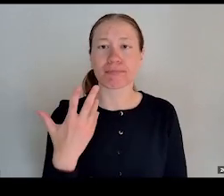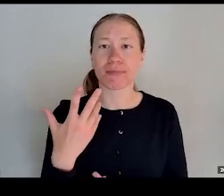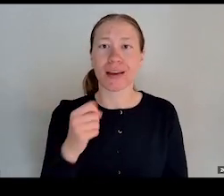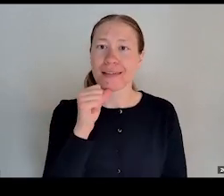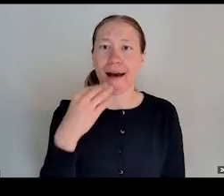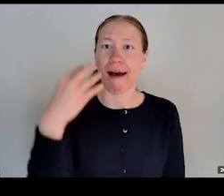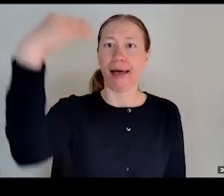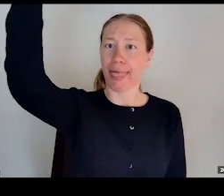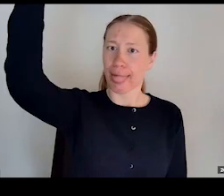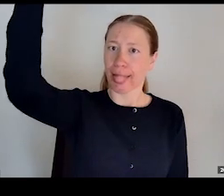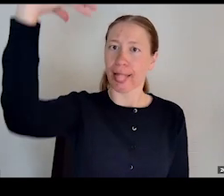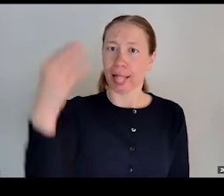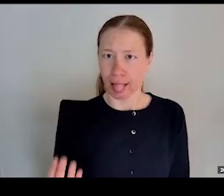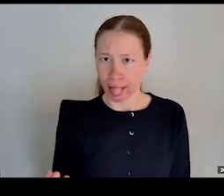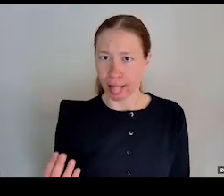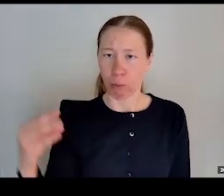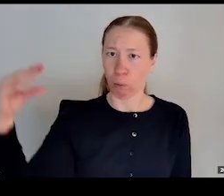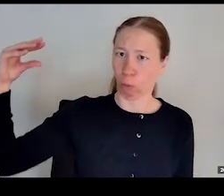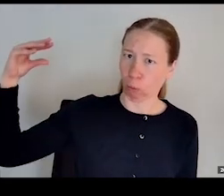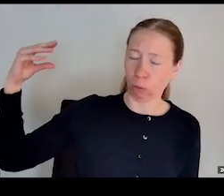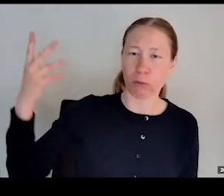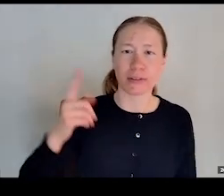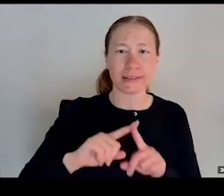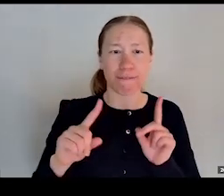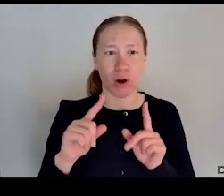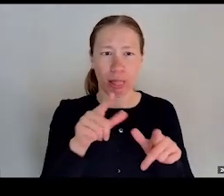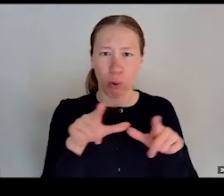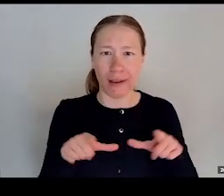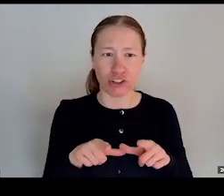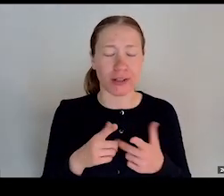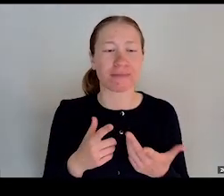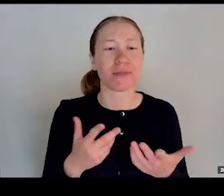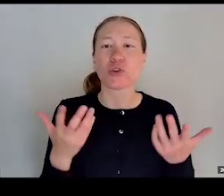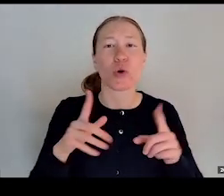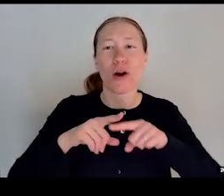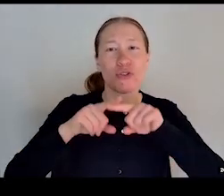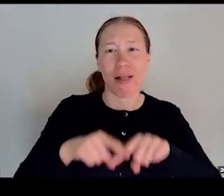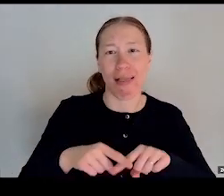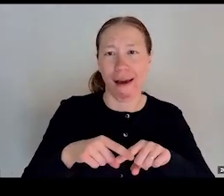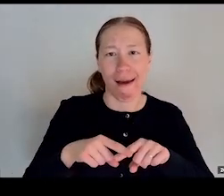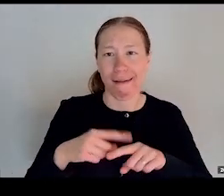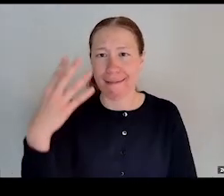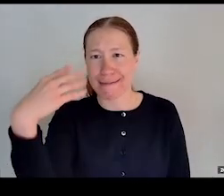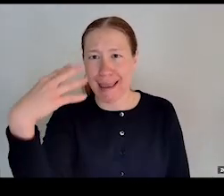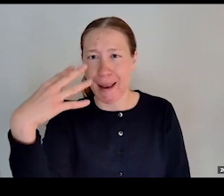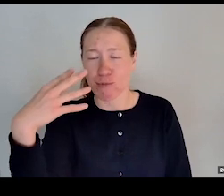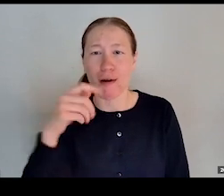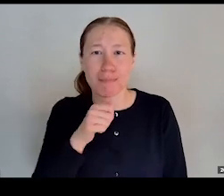on a high mount or a random corner. We also don't want to rely on webcam microphones for larger meetings and